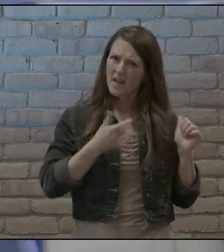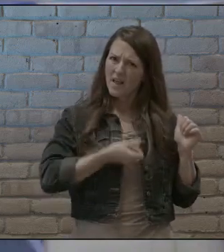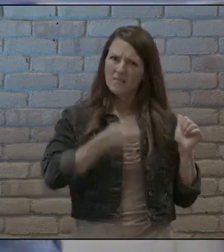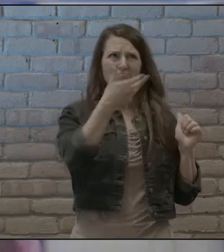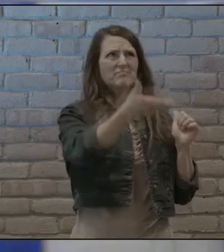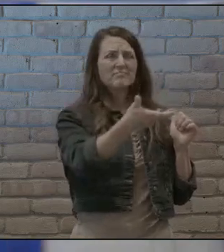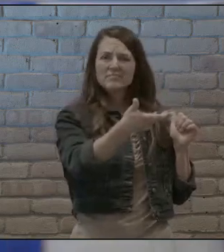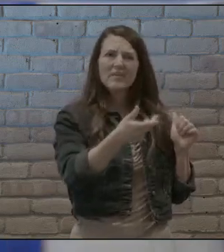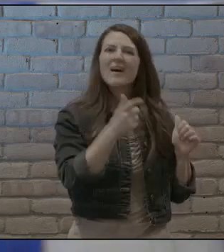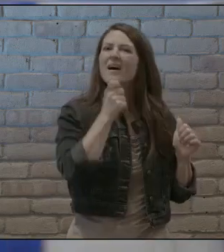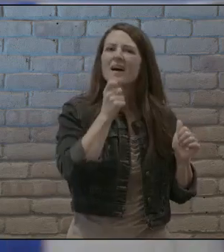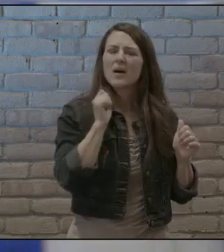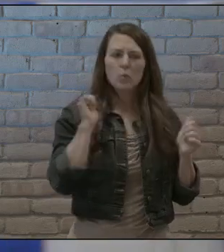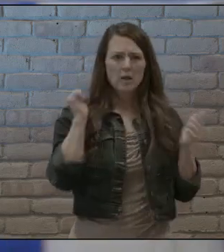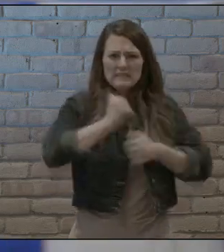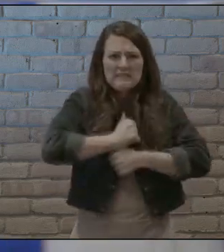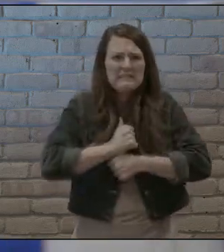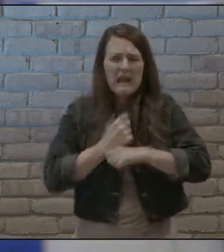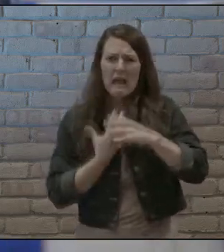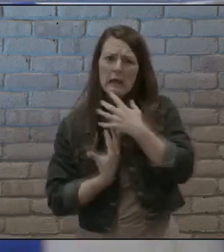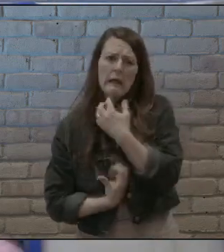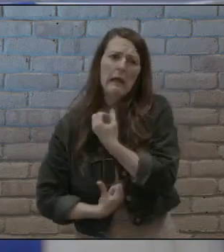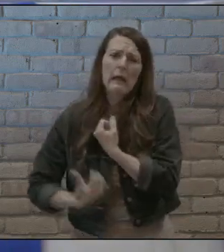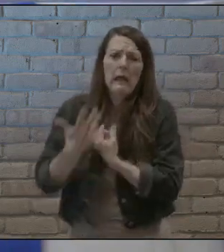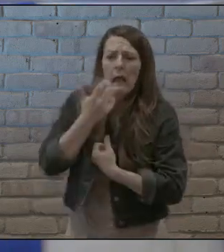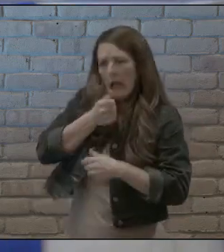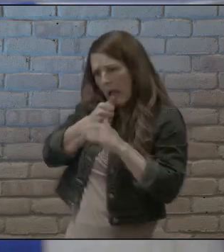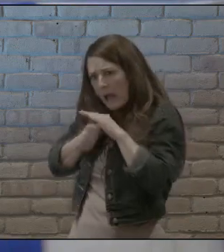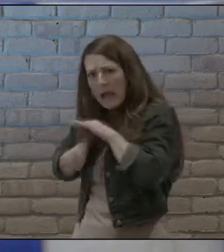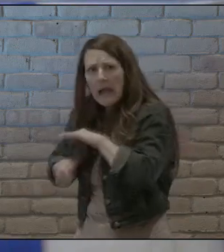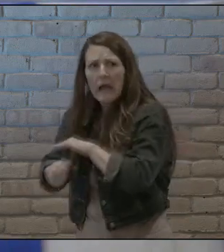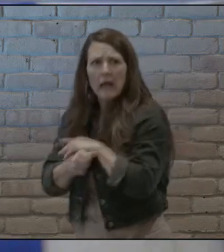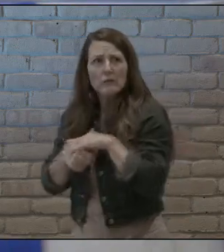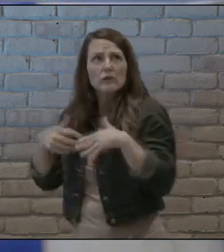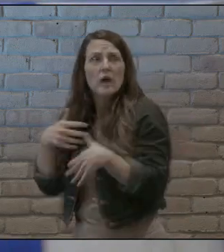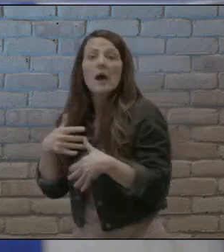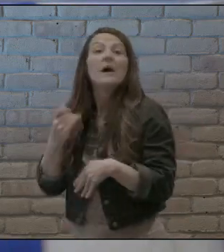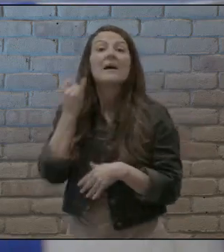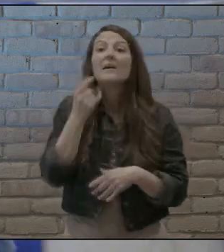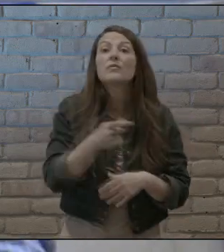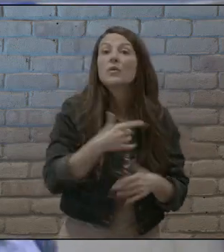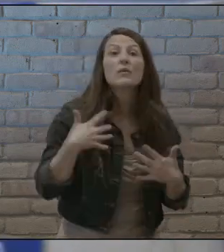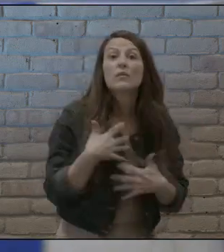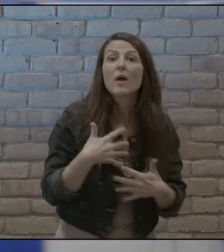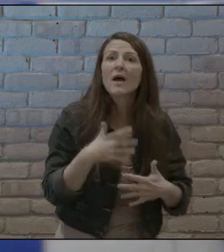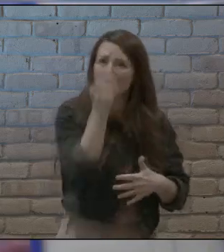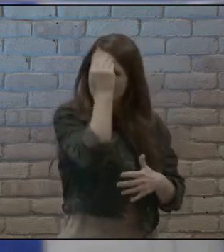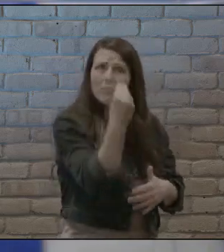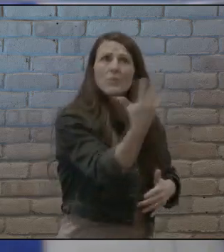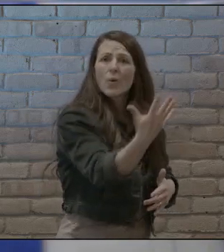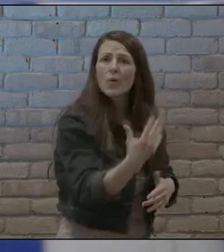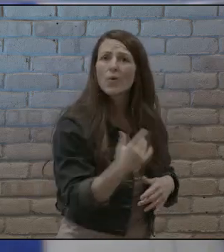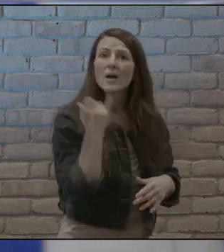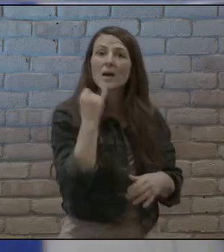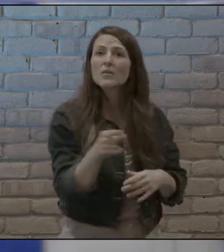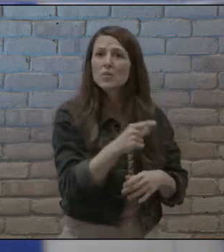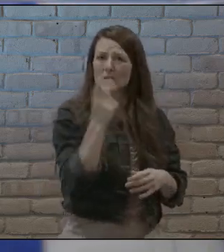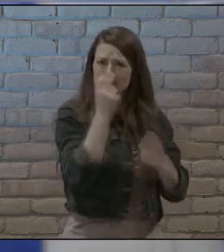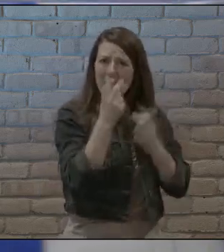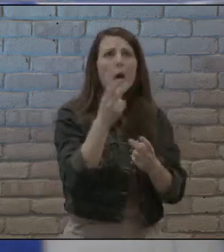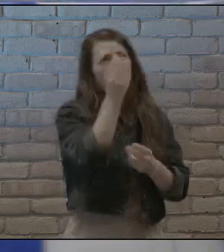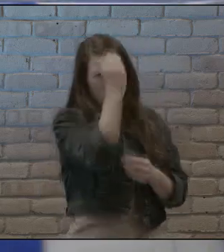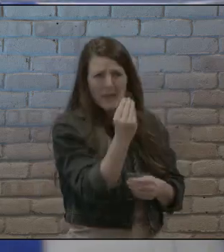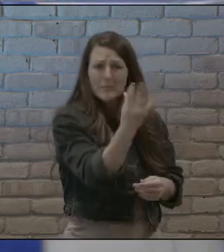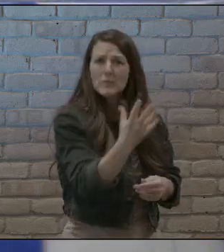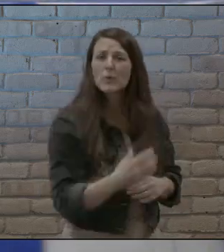toward God and not trying to shove it all away, not trying to hide it. And if you're afraid, let God know that you're afraid. If you have doubts, let Him know